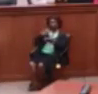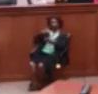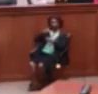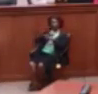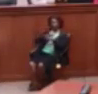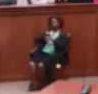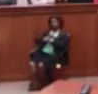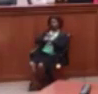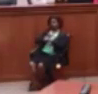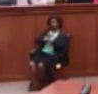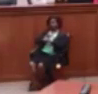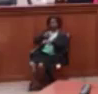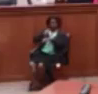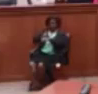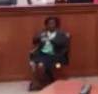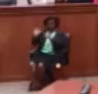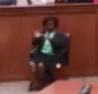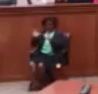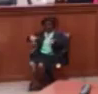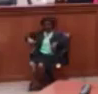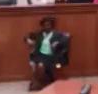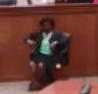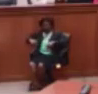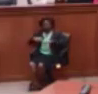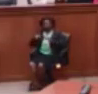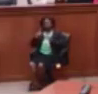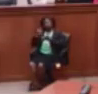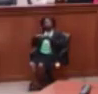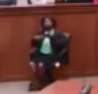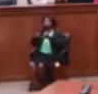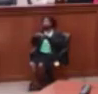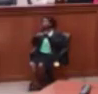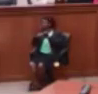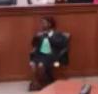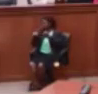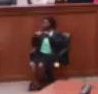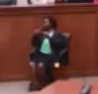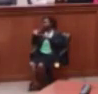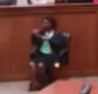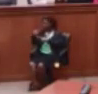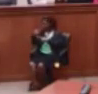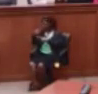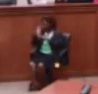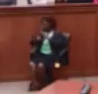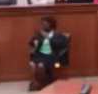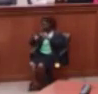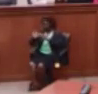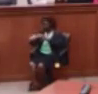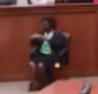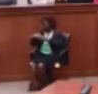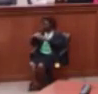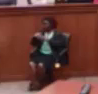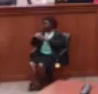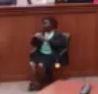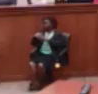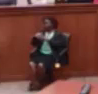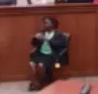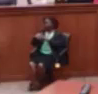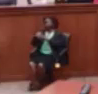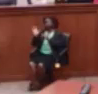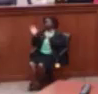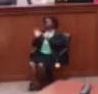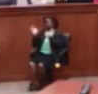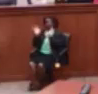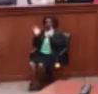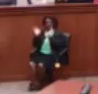certificate. And what is required when you only complete a partial industry-based certificate